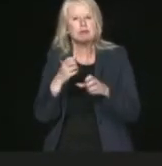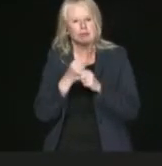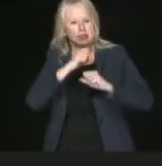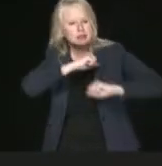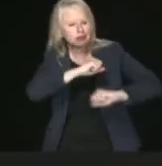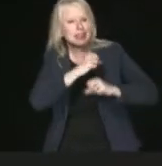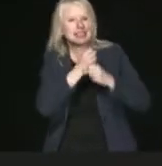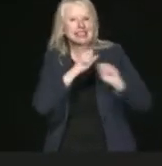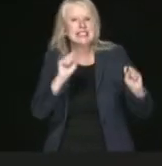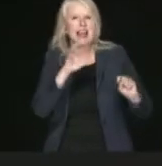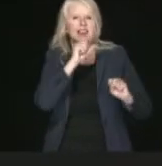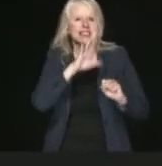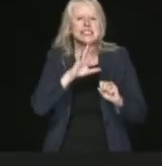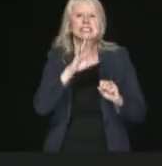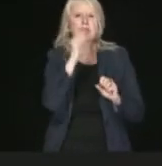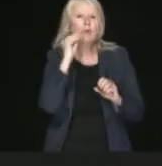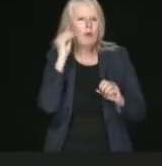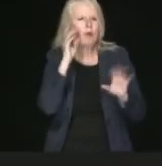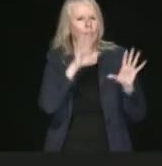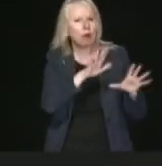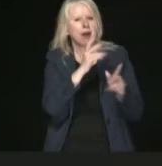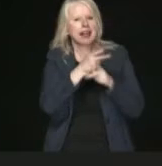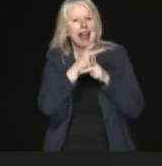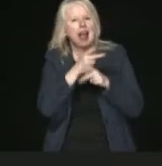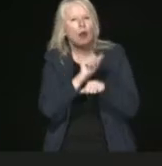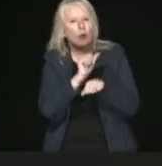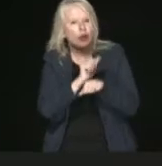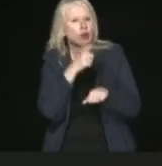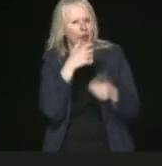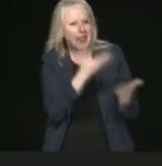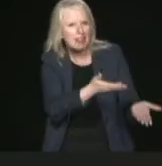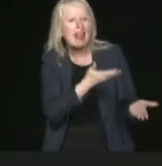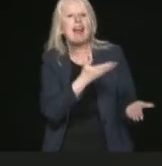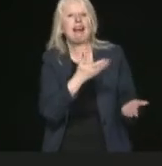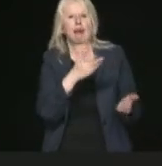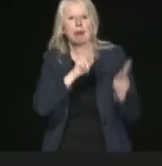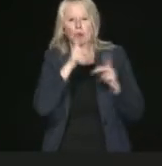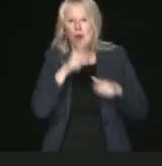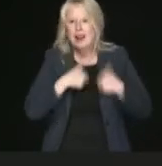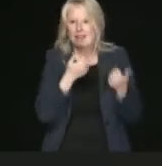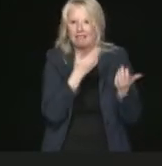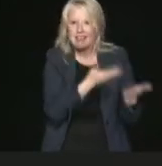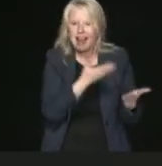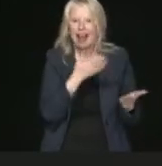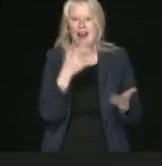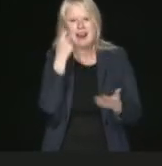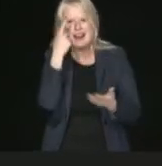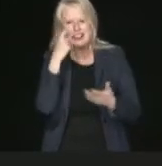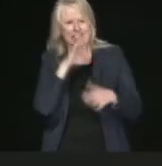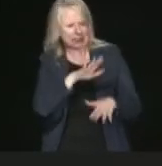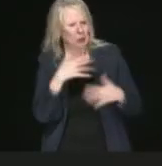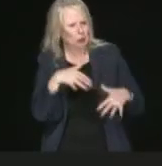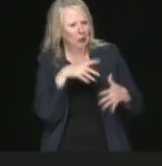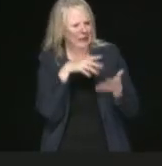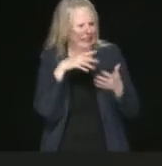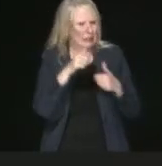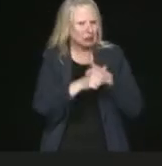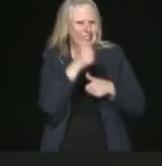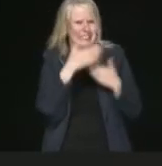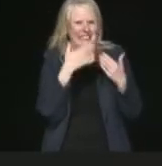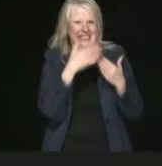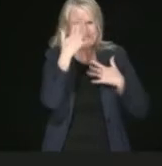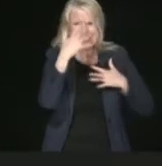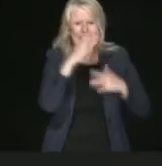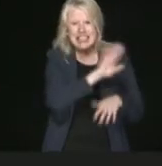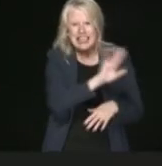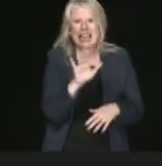of long-term care workers and residents. Obviously, this is a point of vulnerability, as we've seen throughout the